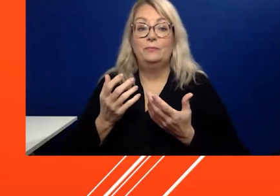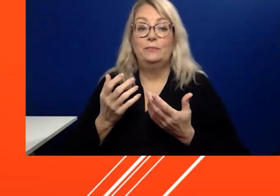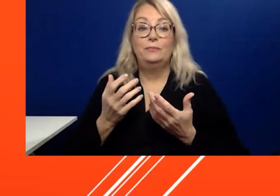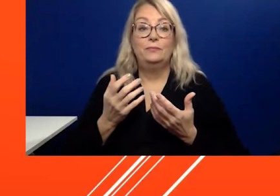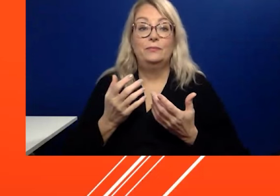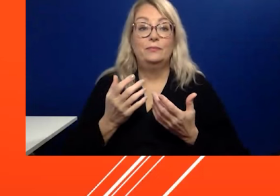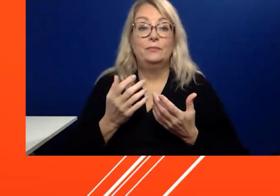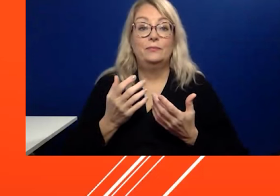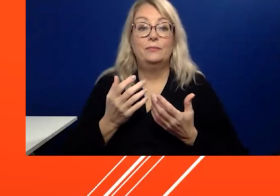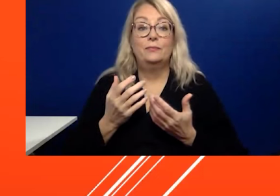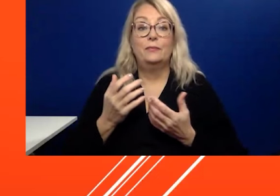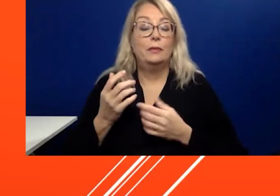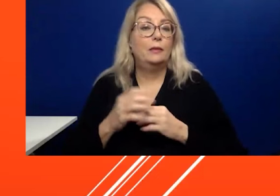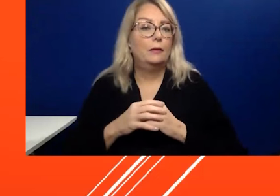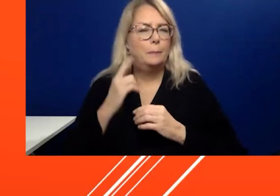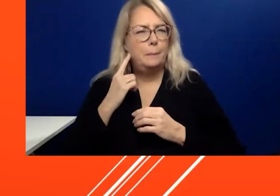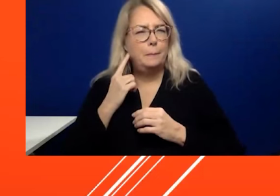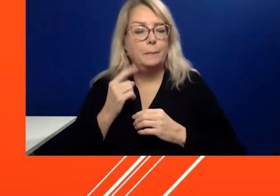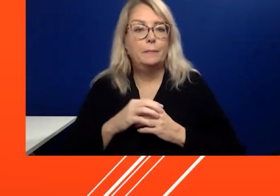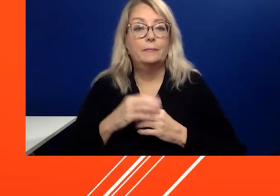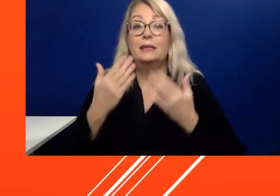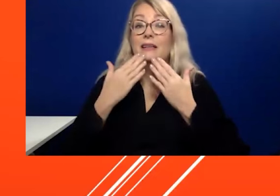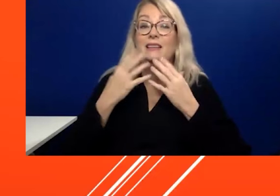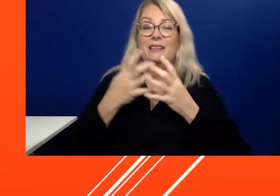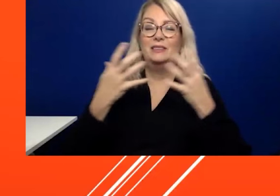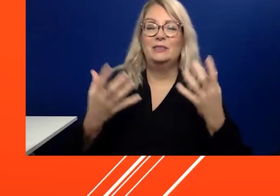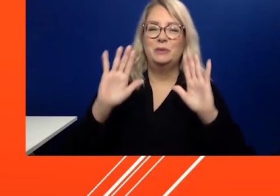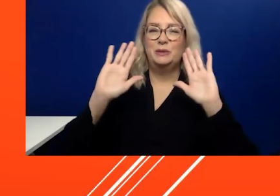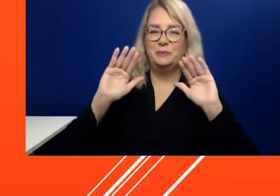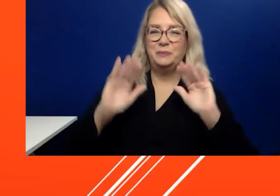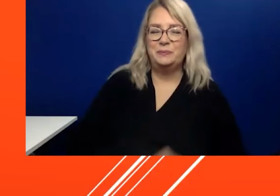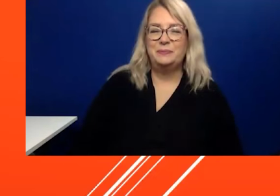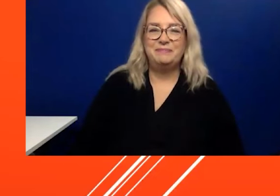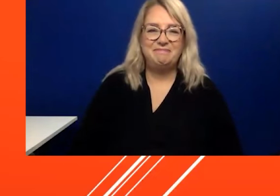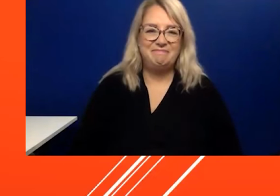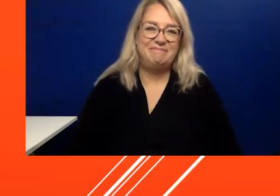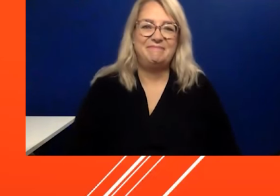I'm in there most. Thank you very much. Thank you. All right.